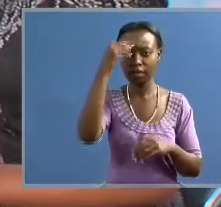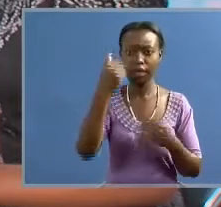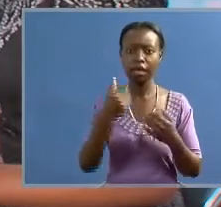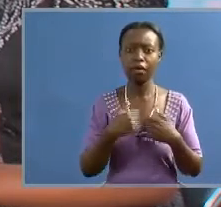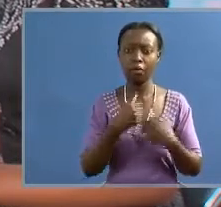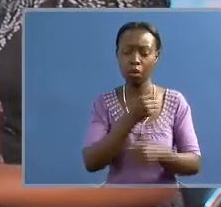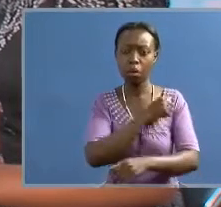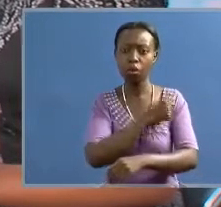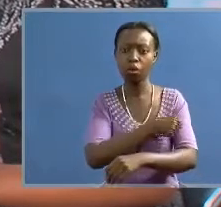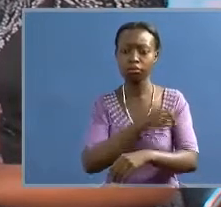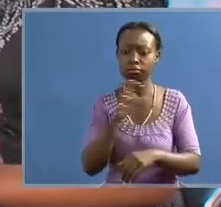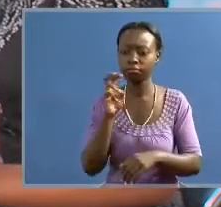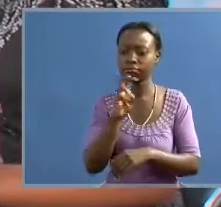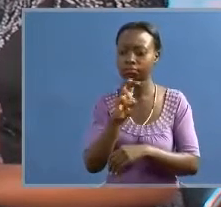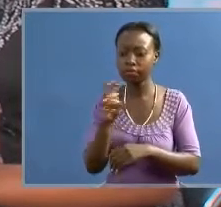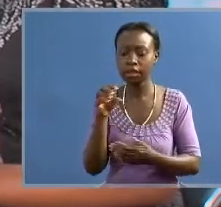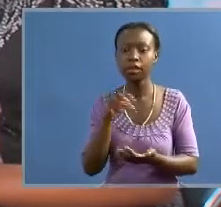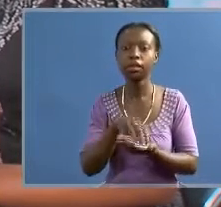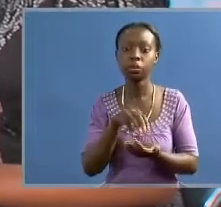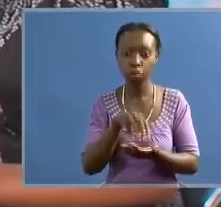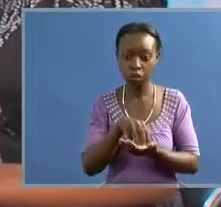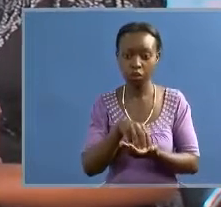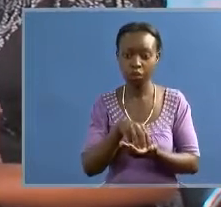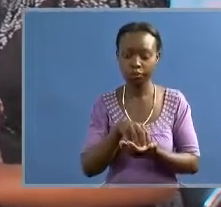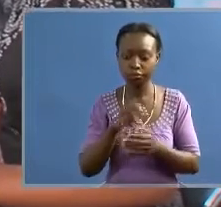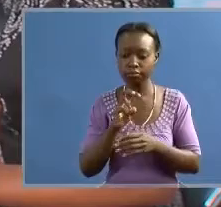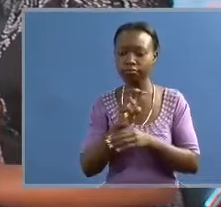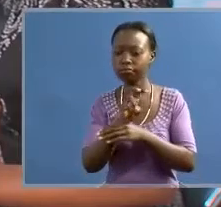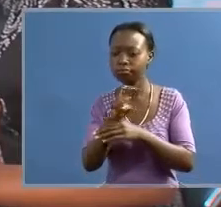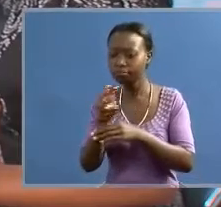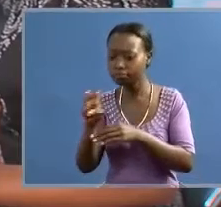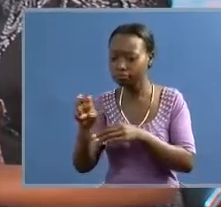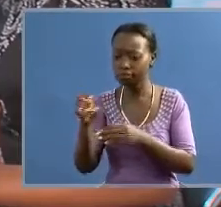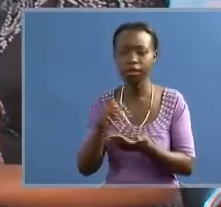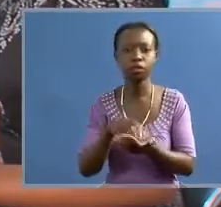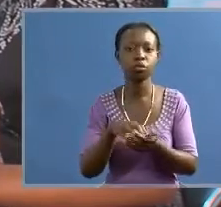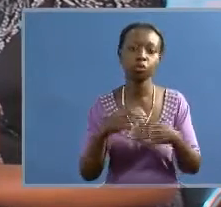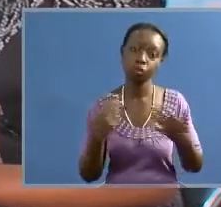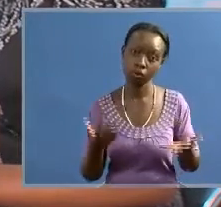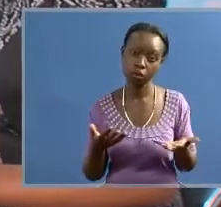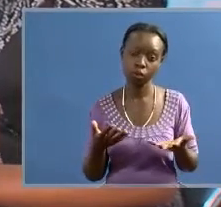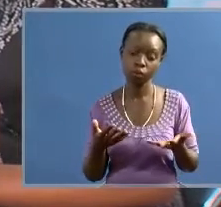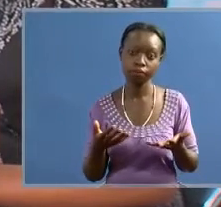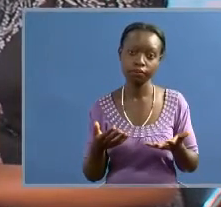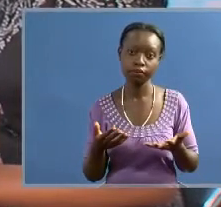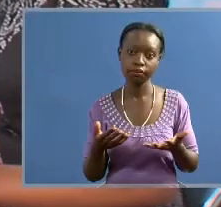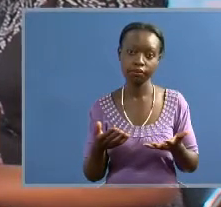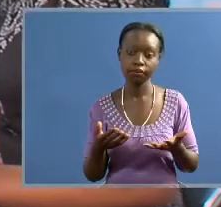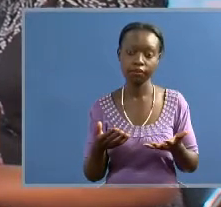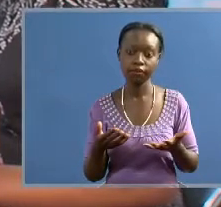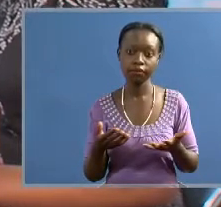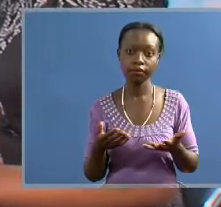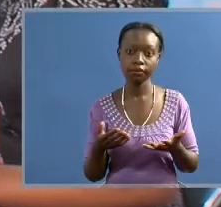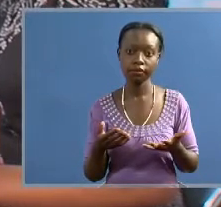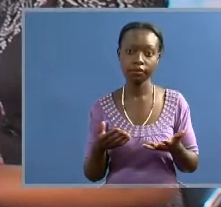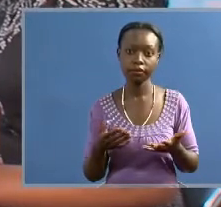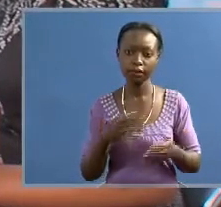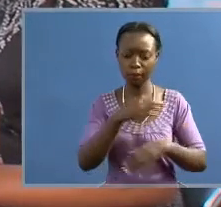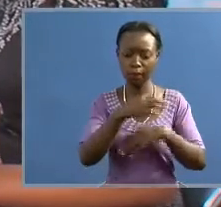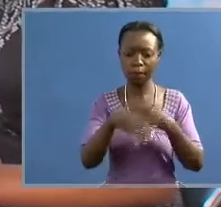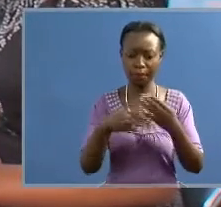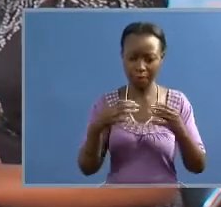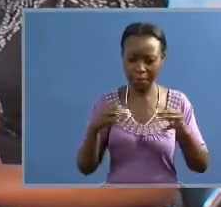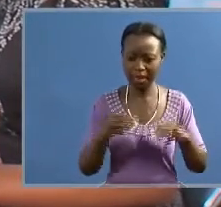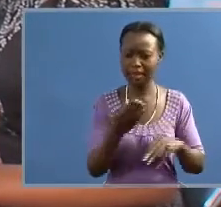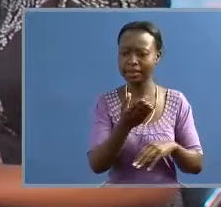the situation. It's called situation analysis. And all these, so far it's all good. these measures, measures are based on